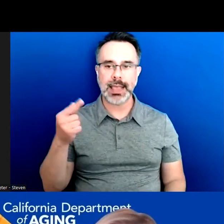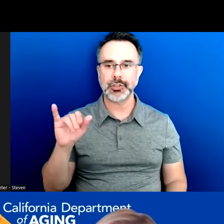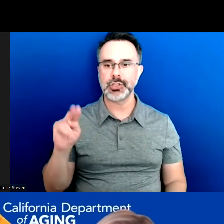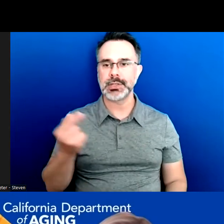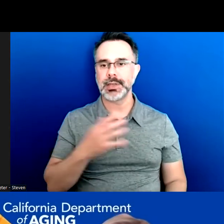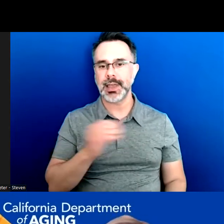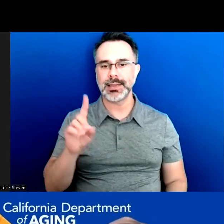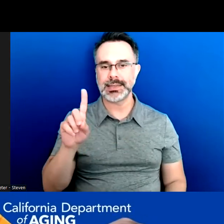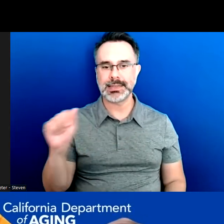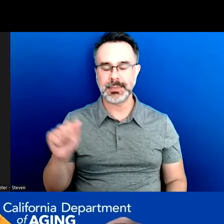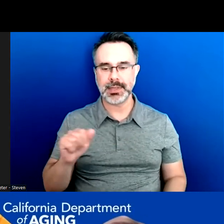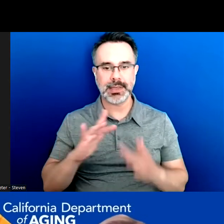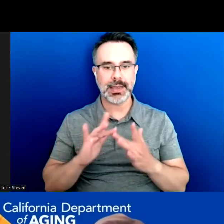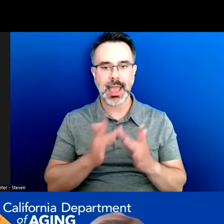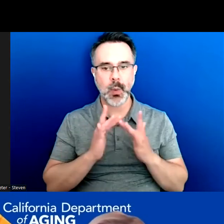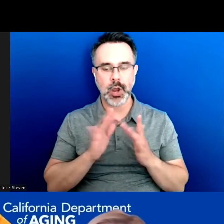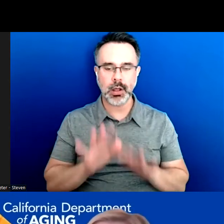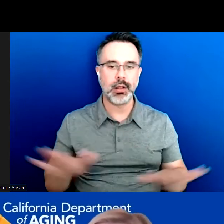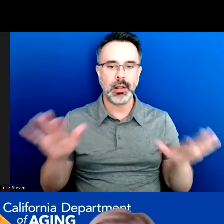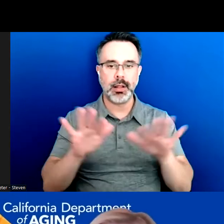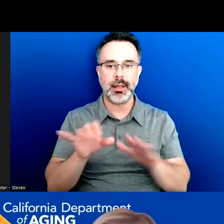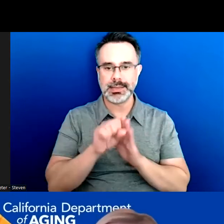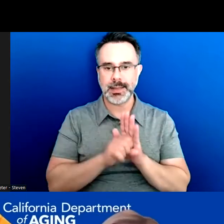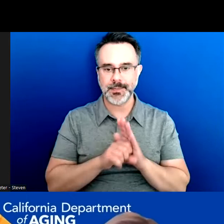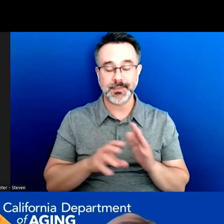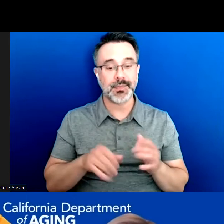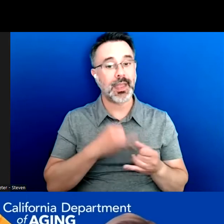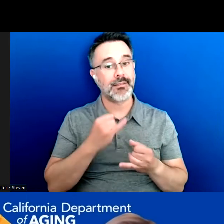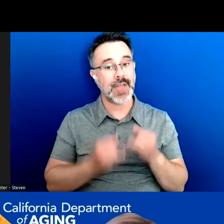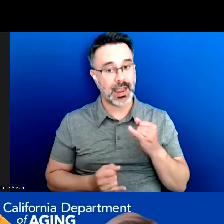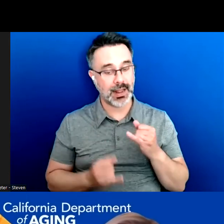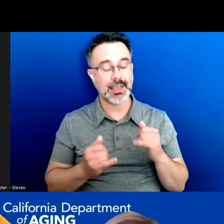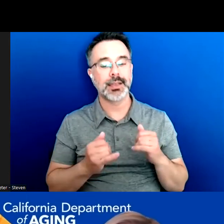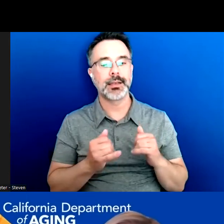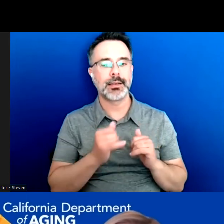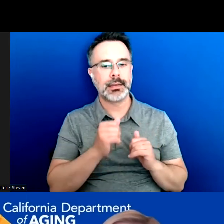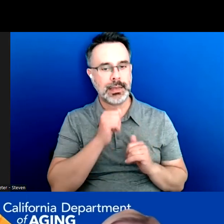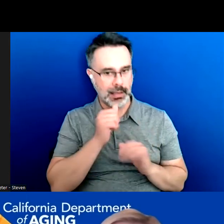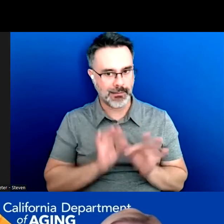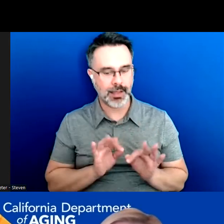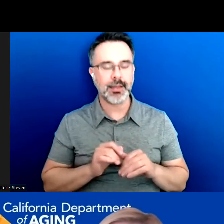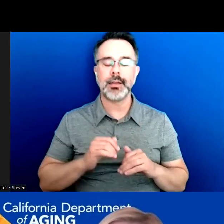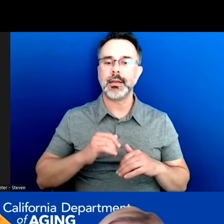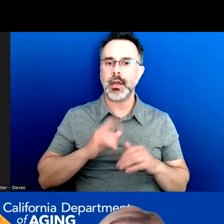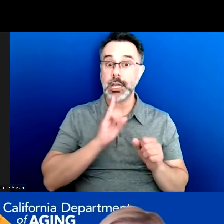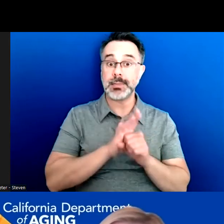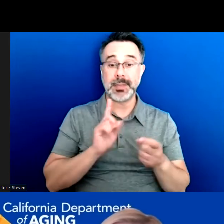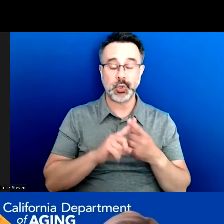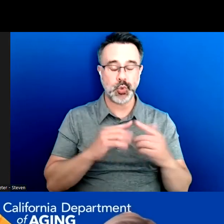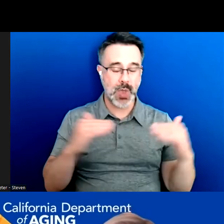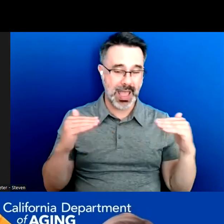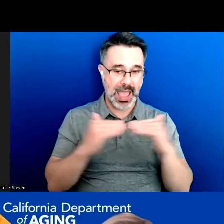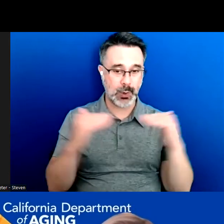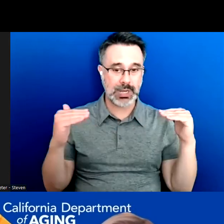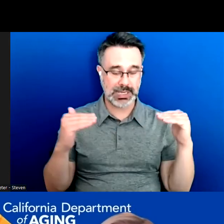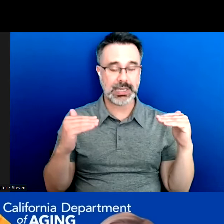our state. And finally, but not finally, our commitment to equity is as strong as ever,